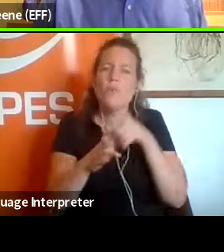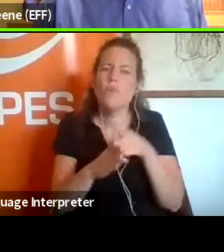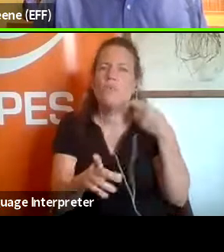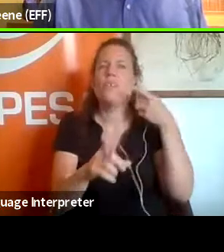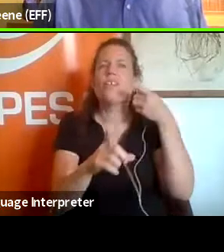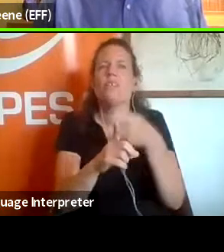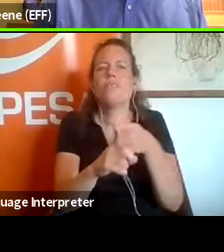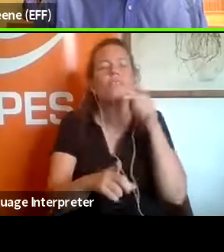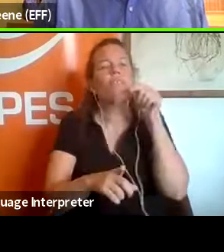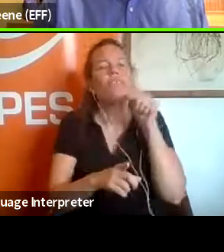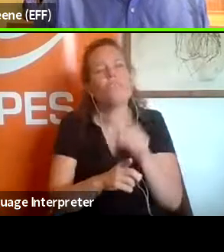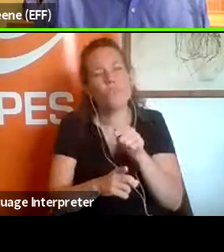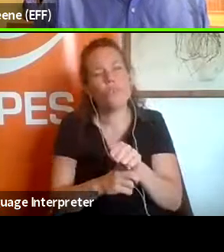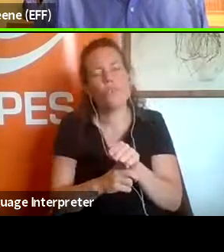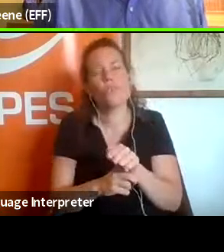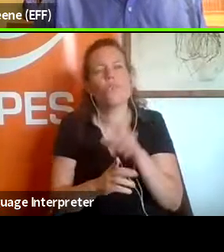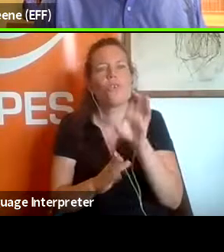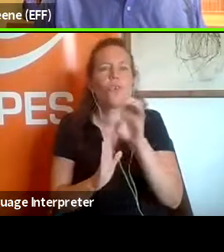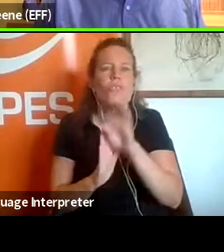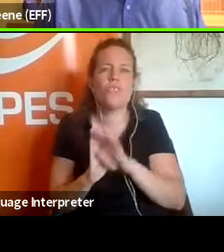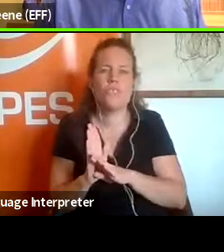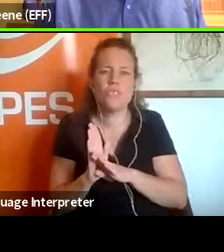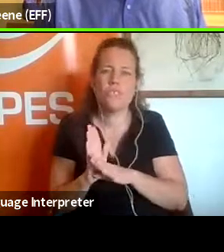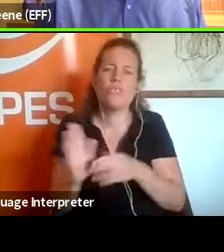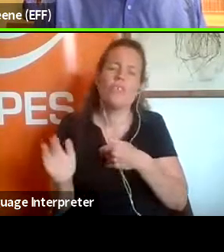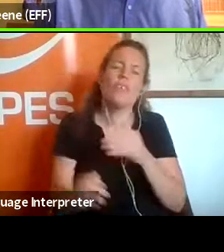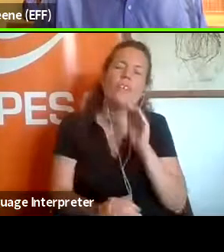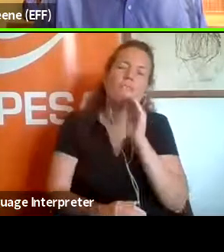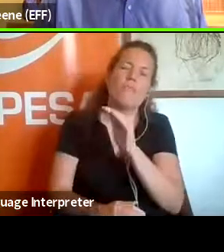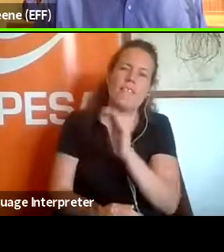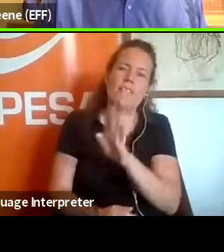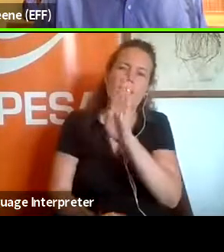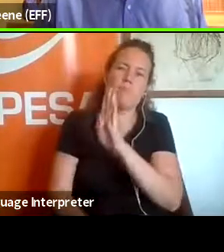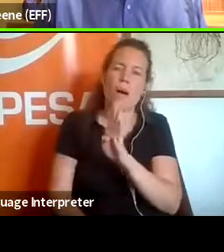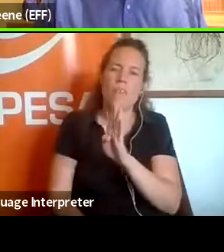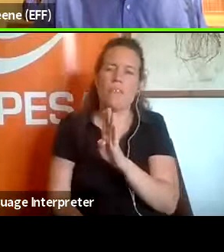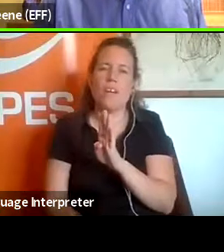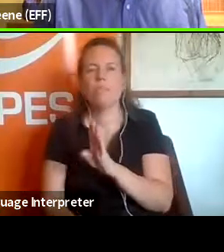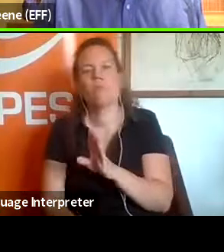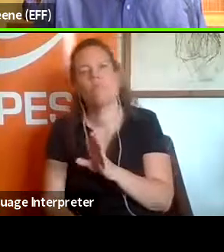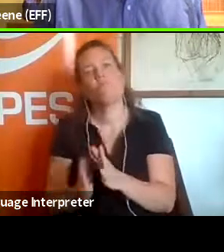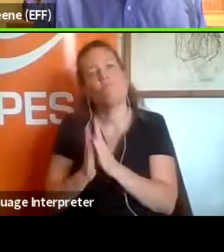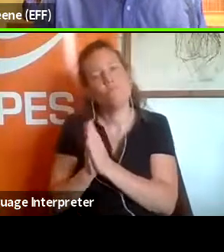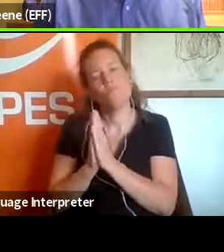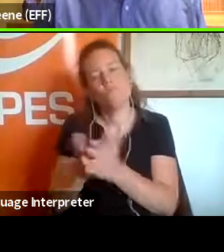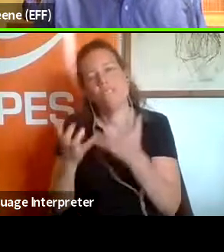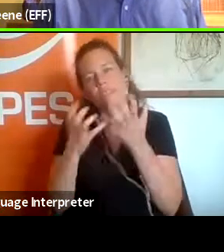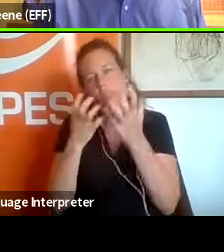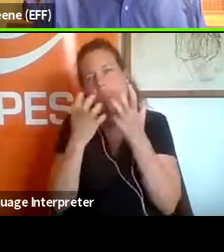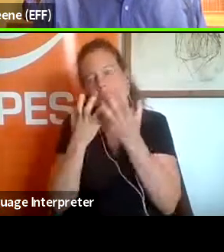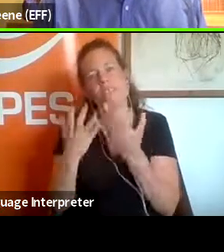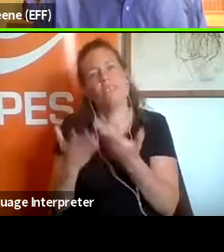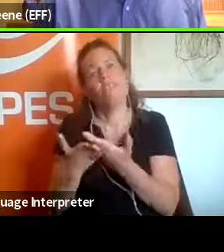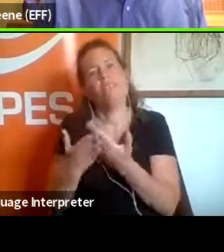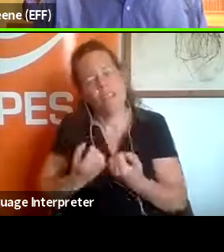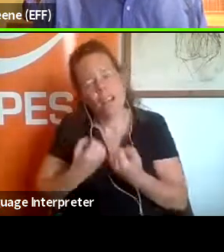those constituencies. And so I'm going to ask Barbara to talk about the effort to create those materials and what they